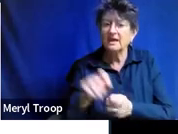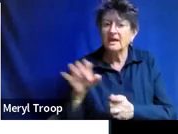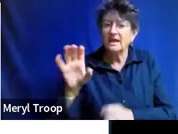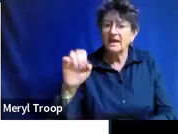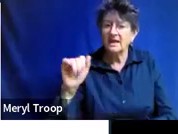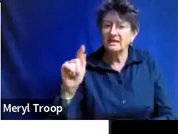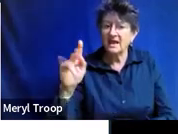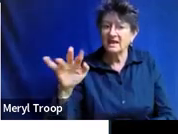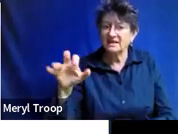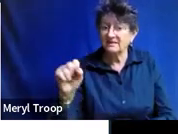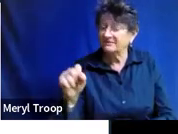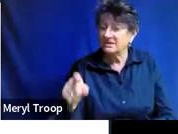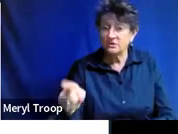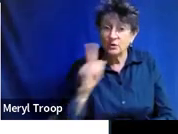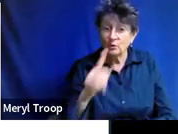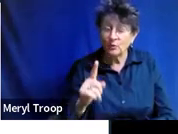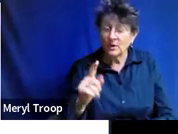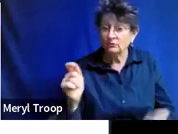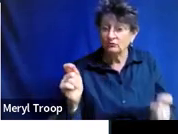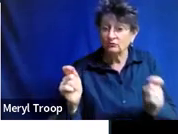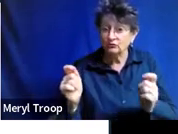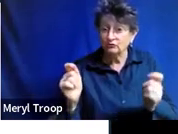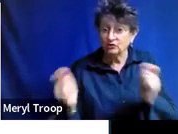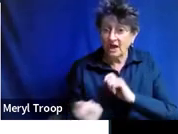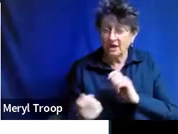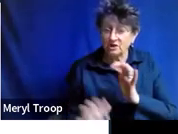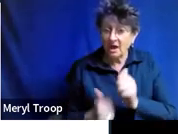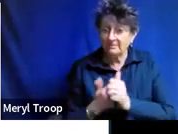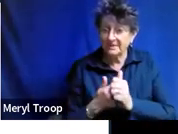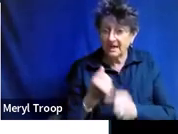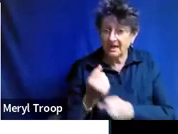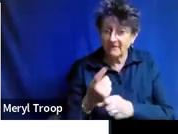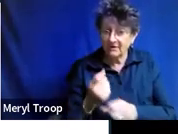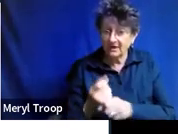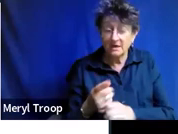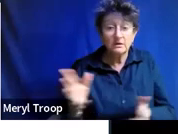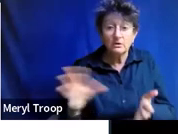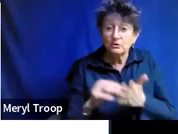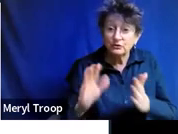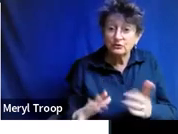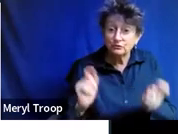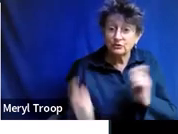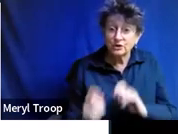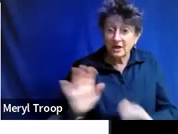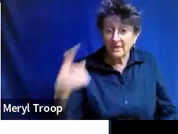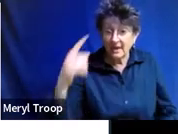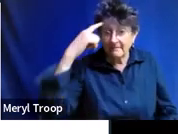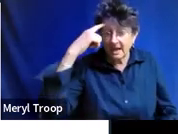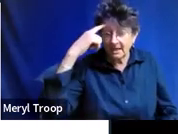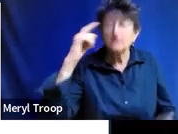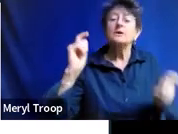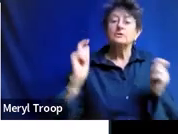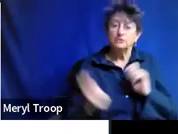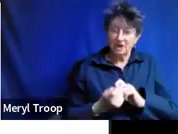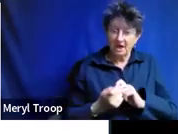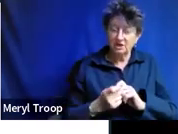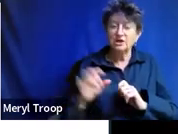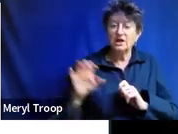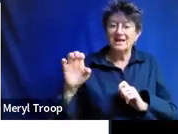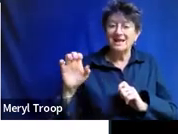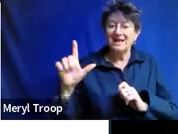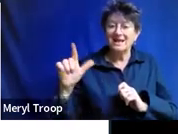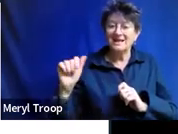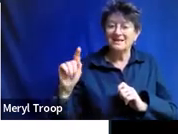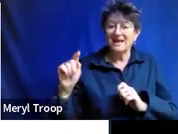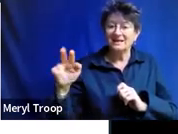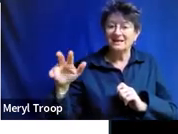plan every year anyway. So as the student changes their mind, change those electives and classes to kind of flow